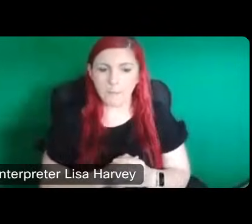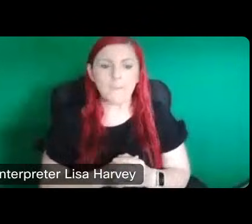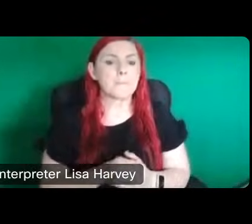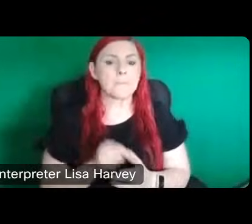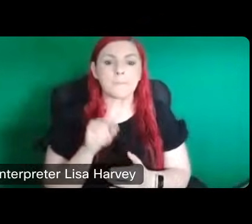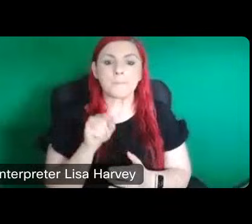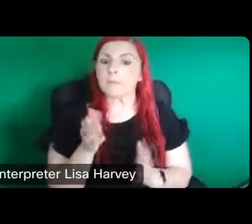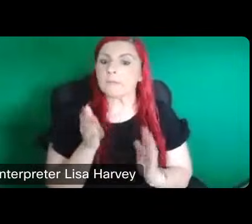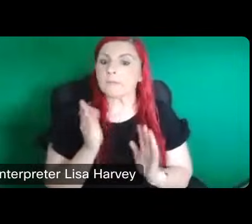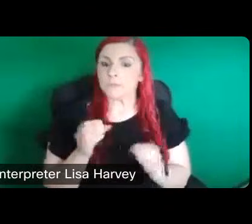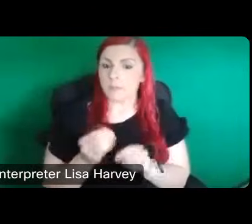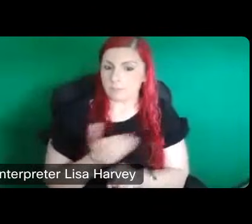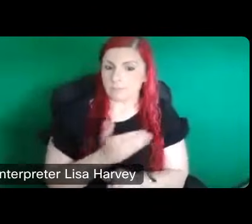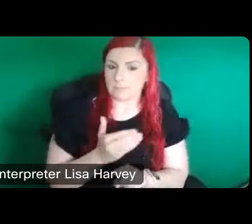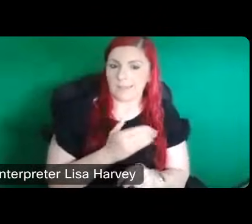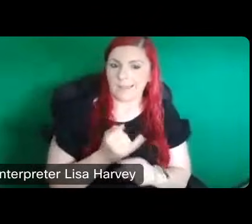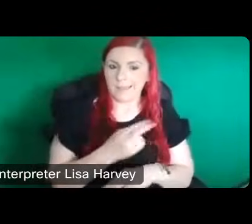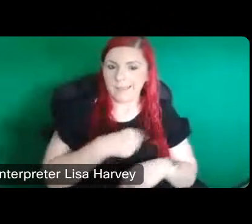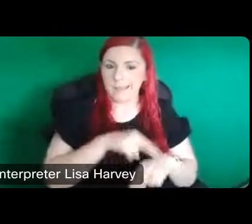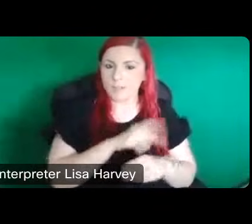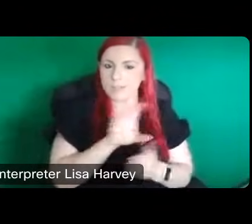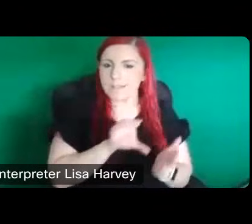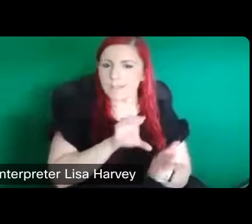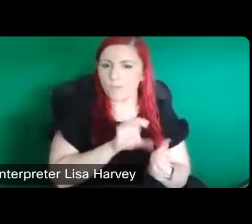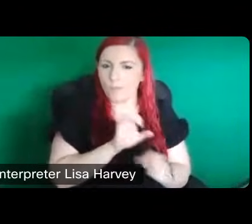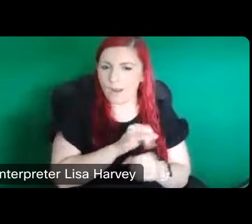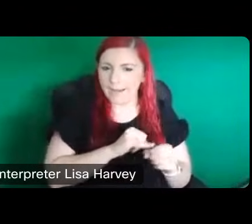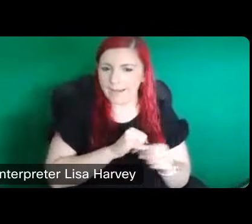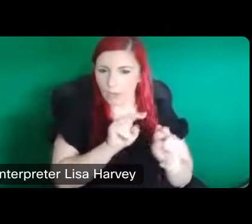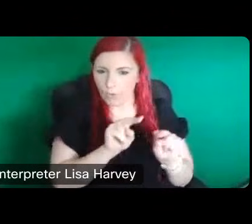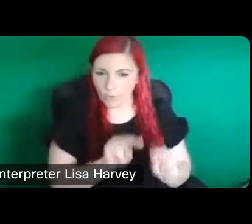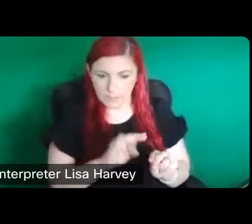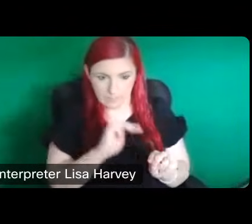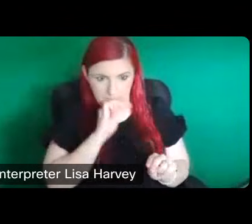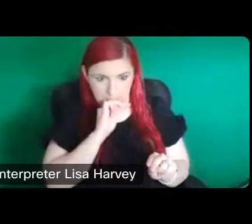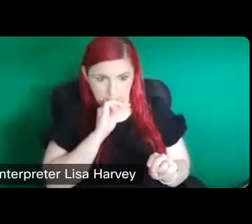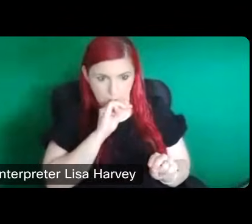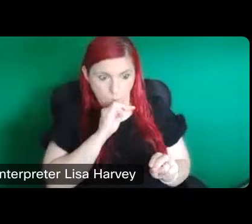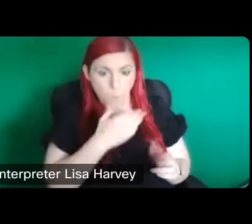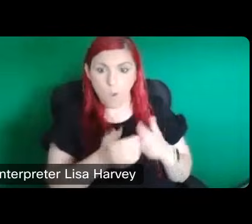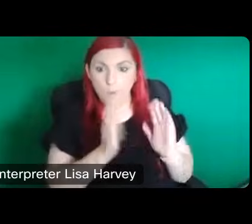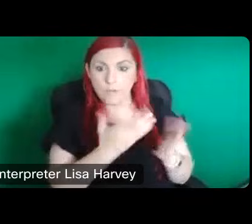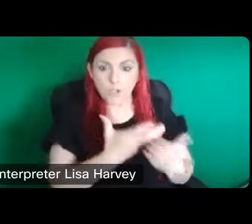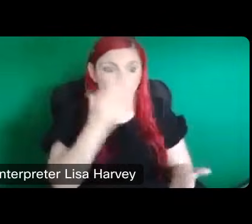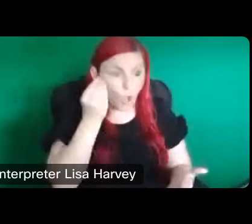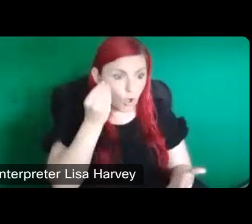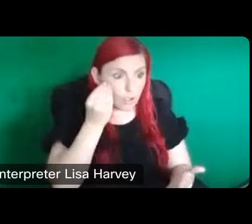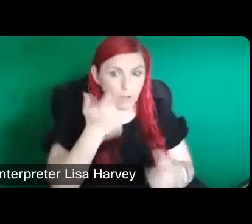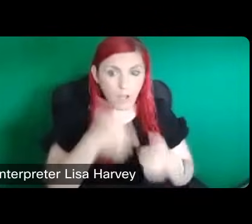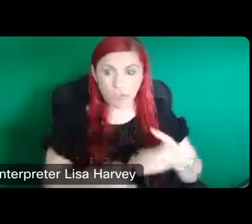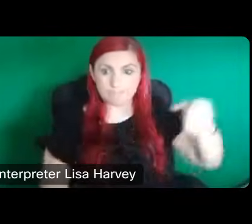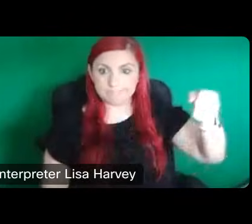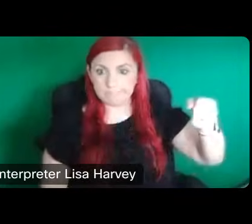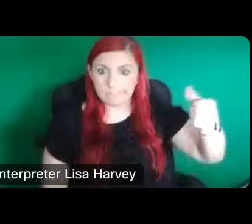these teams and the National Centre for Clinical Audit, which ensures that the insights generated through audits are acted upon and